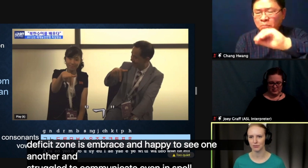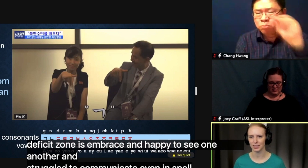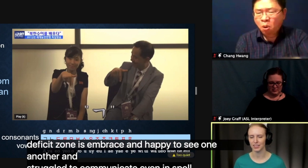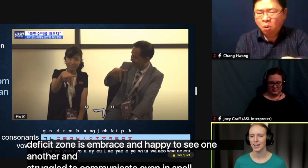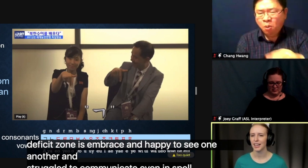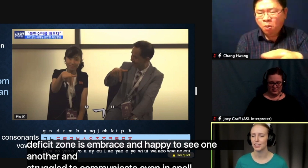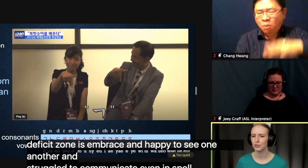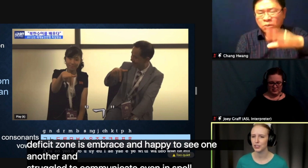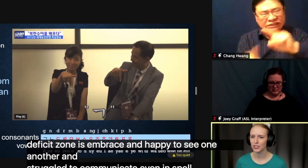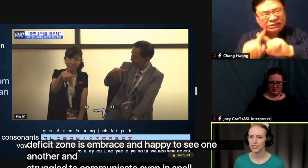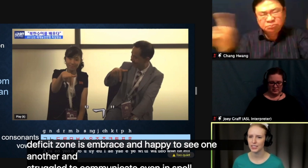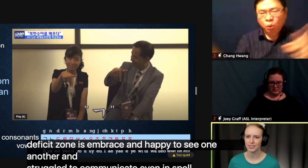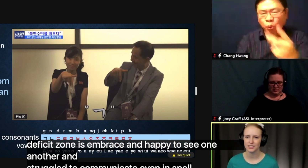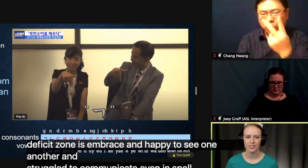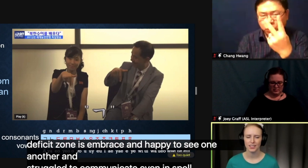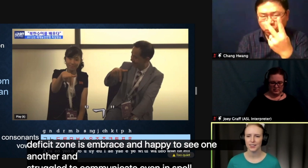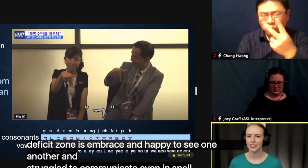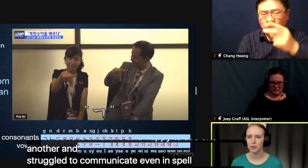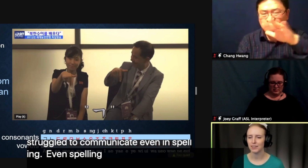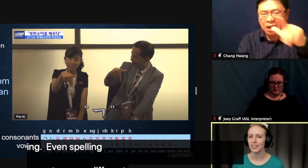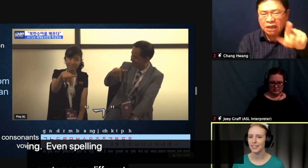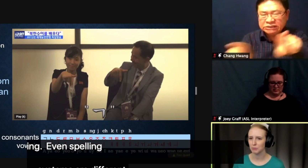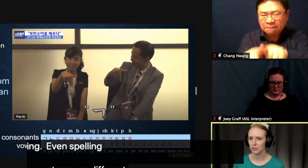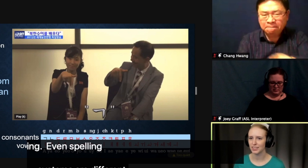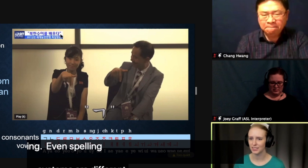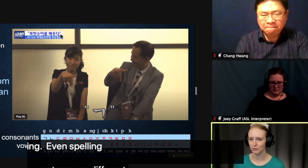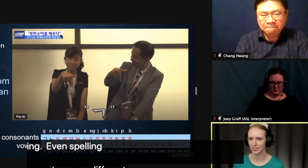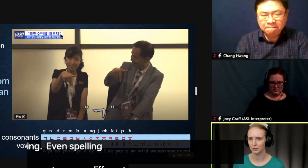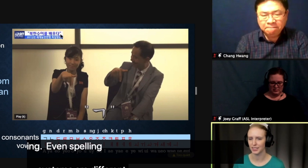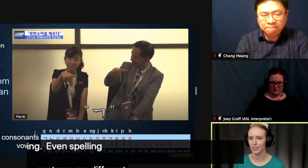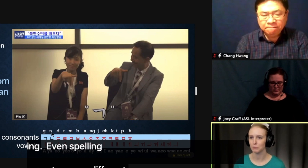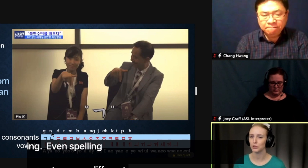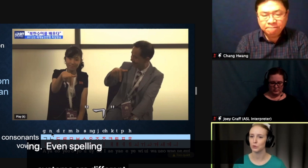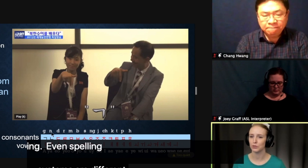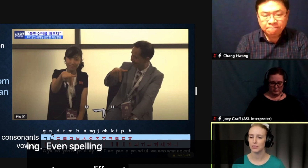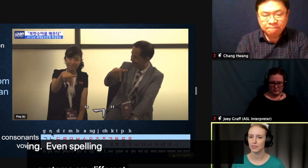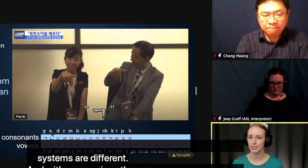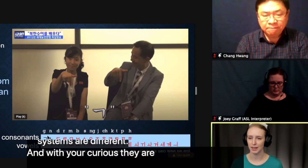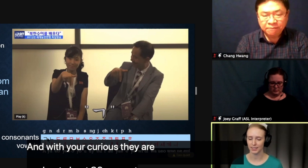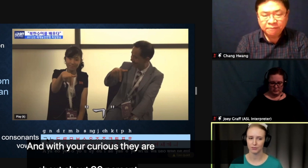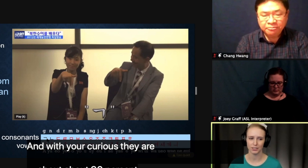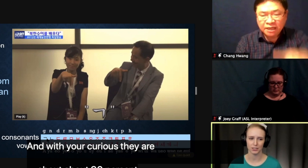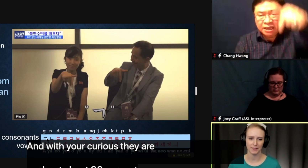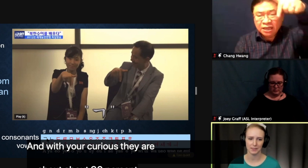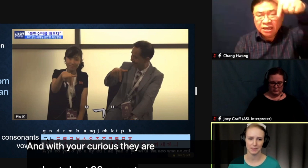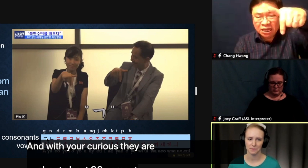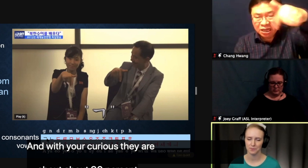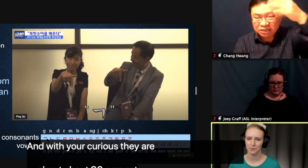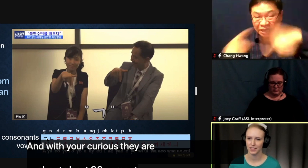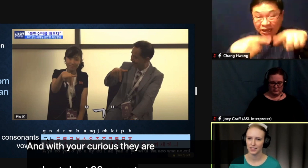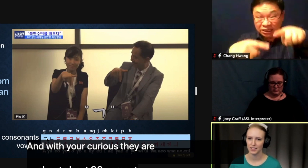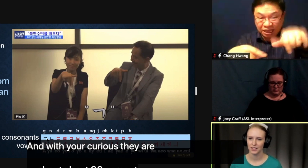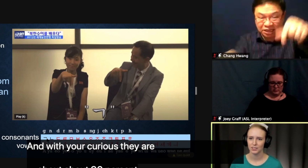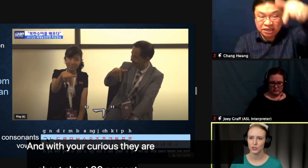spelling systems are different. And if you're curious, they're about 90% different when it comes to spelling, finger